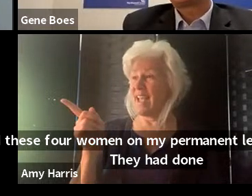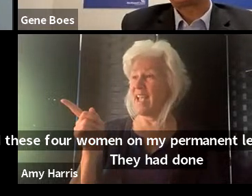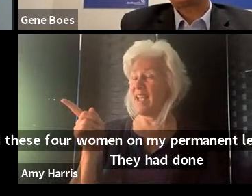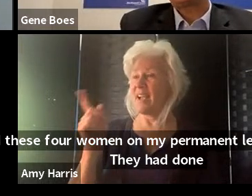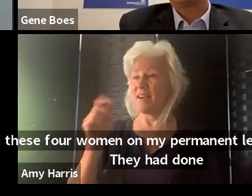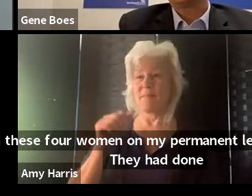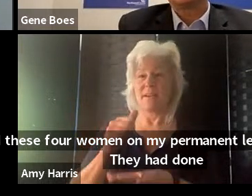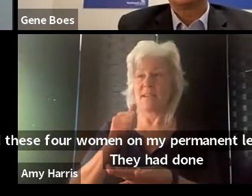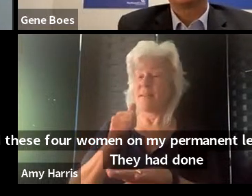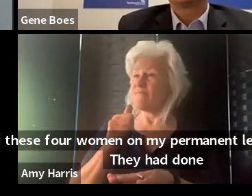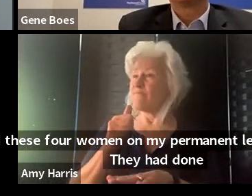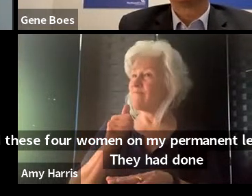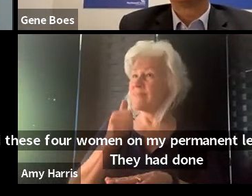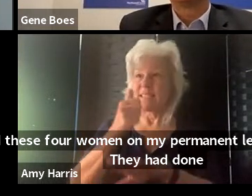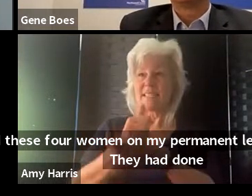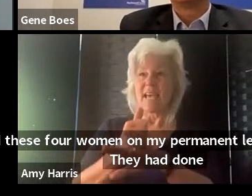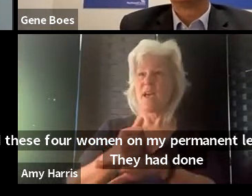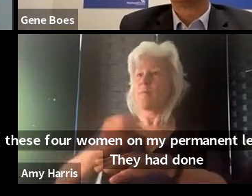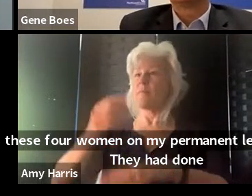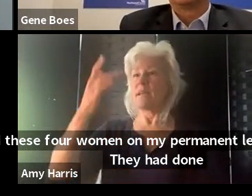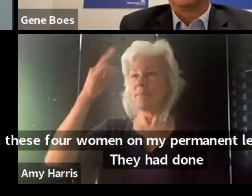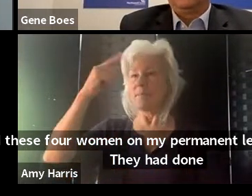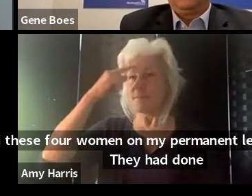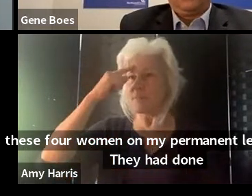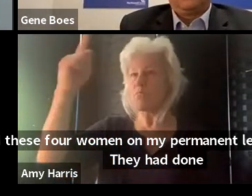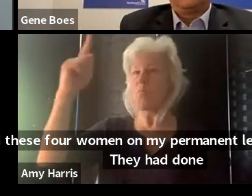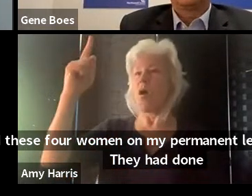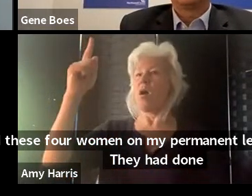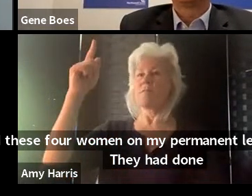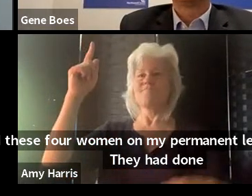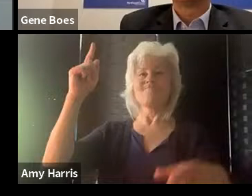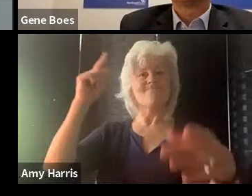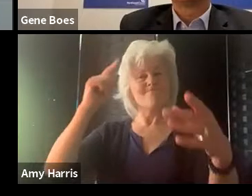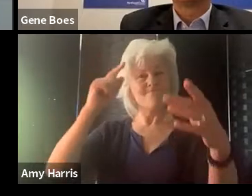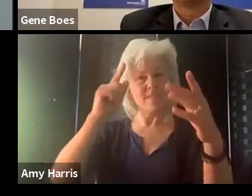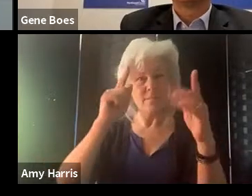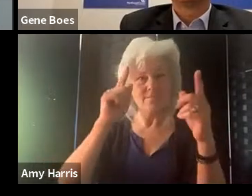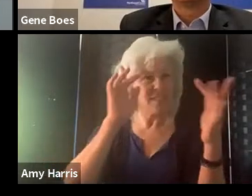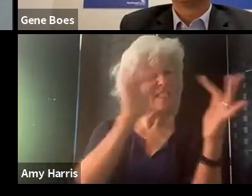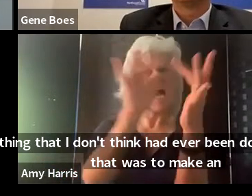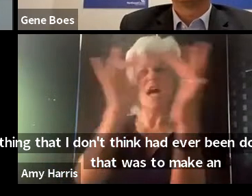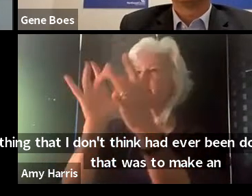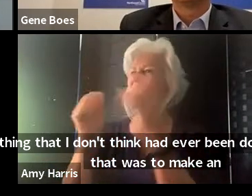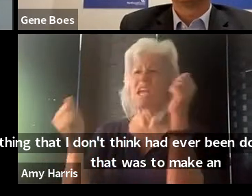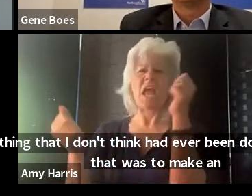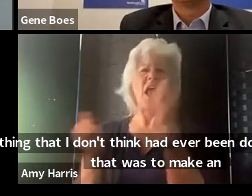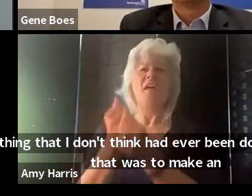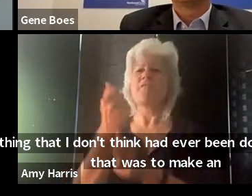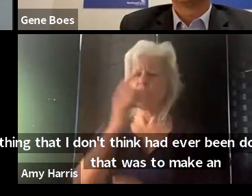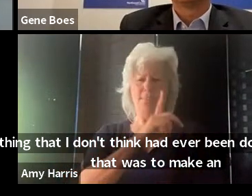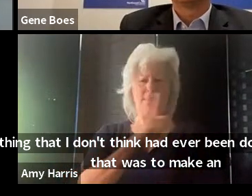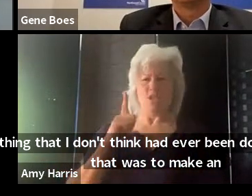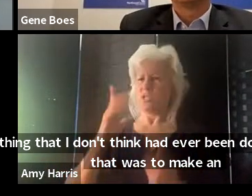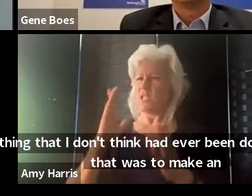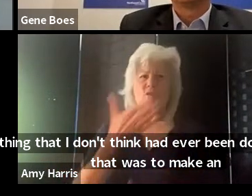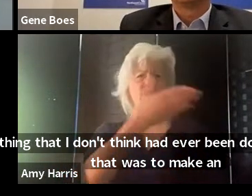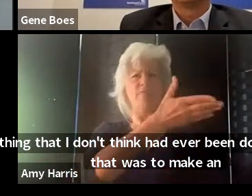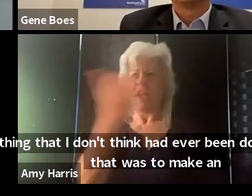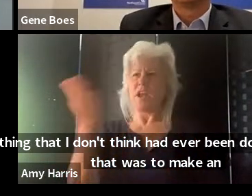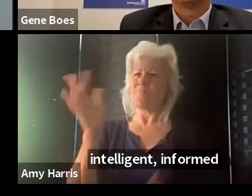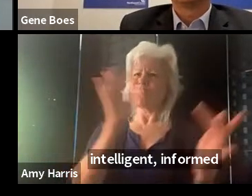intelligent, informed contact with every legislator who was serving.